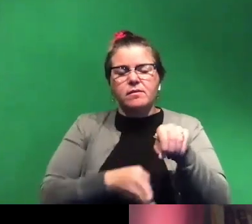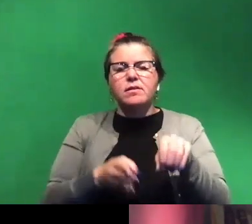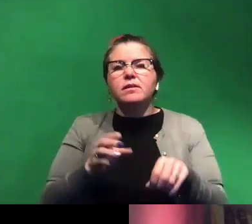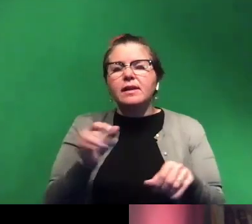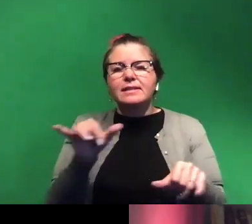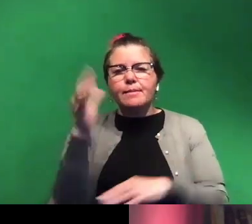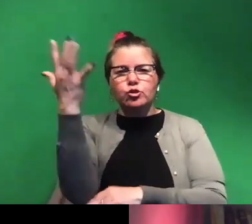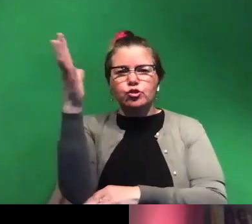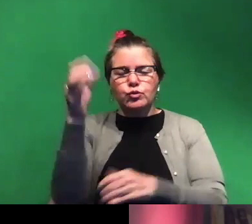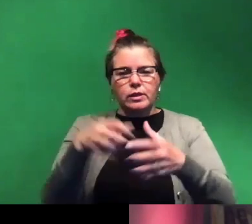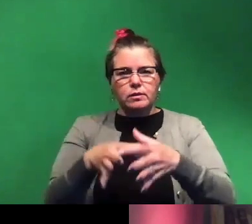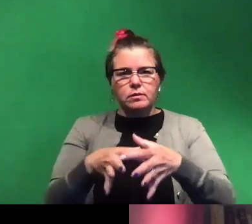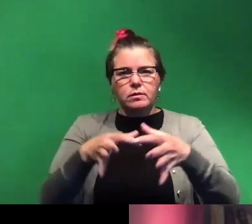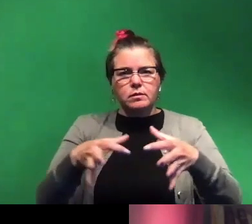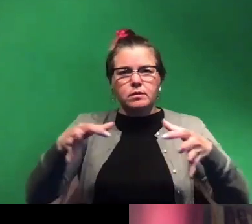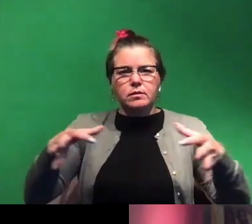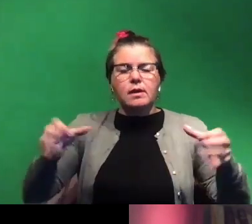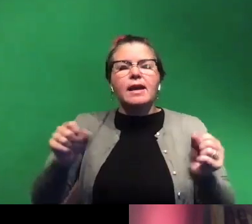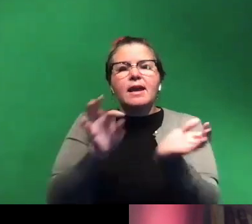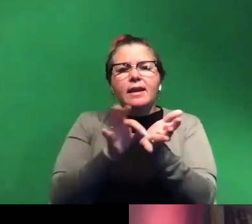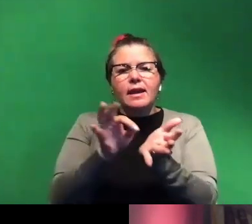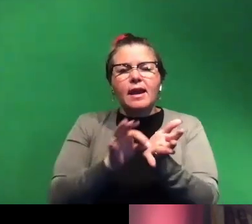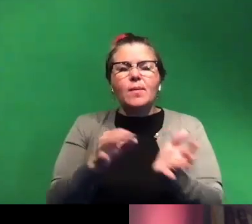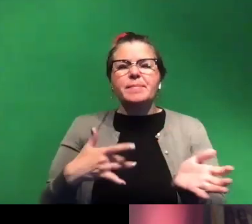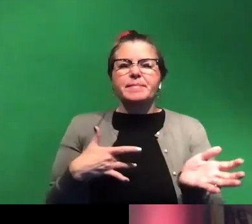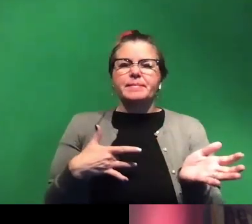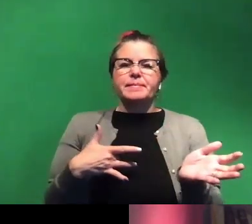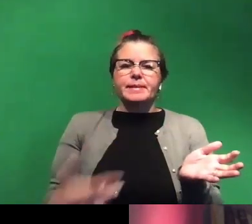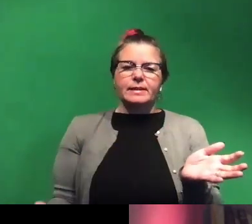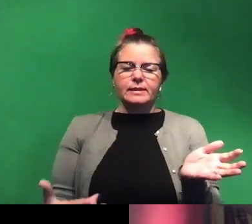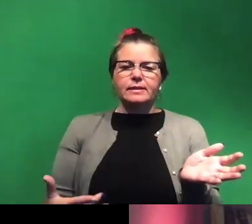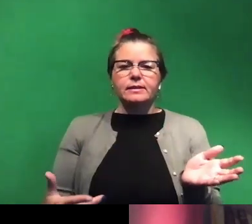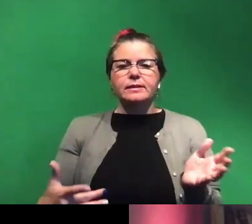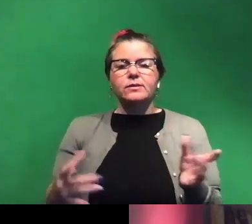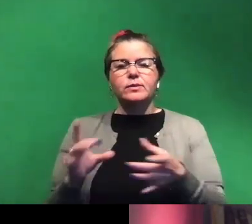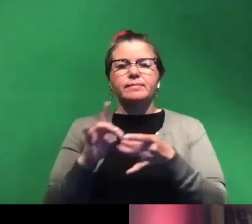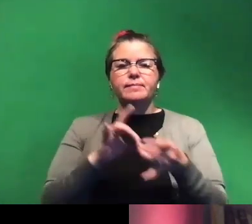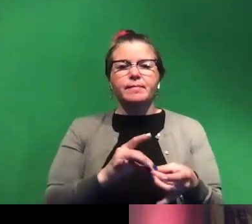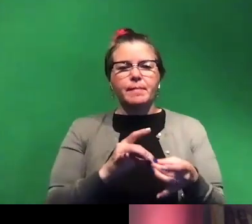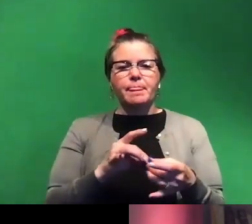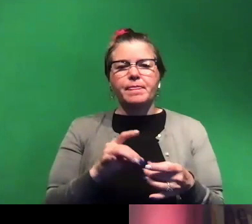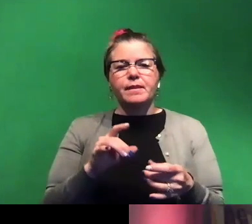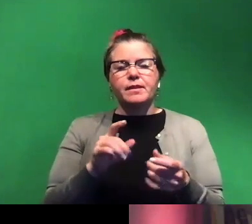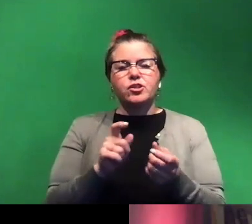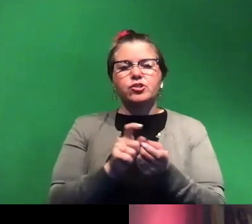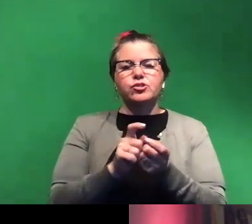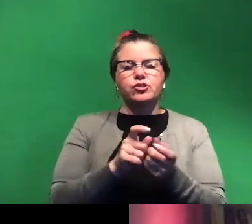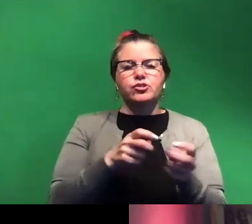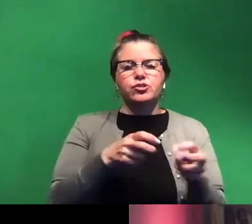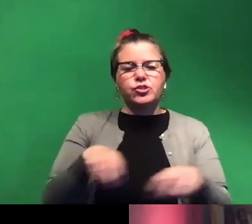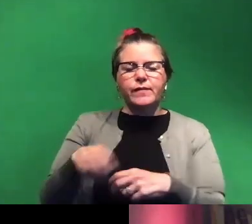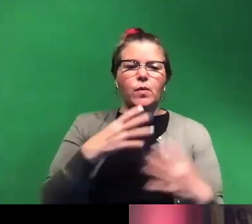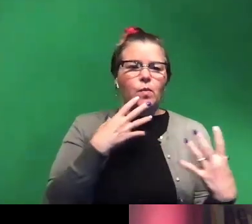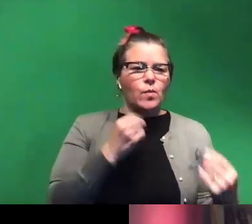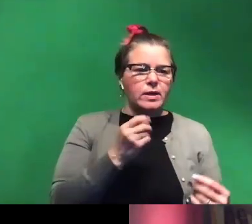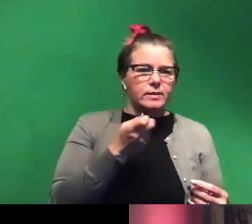And we can count those, and those usually coincide with shifts between like a wet season where there's a